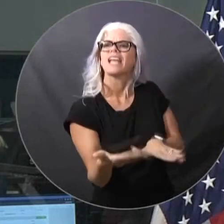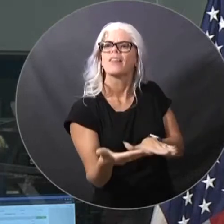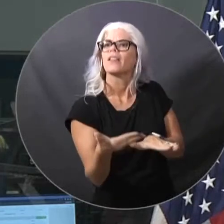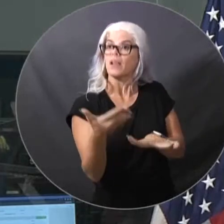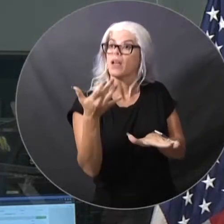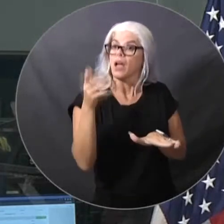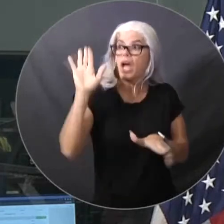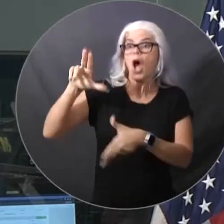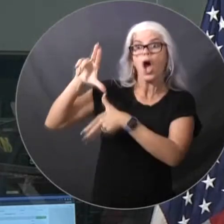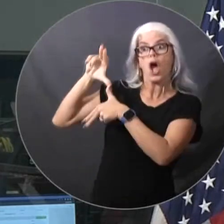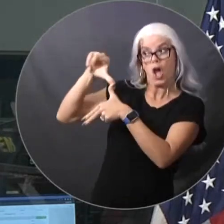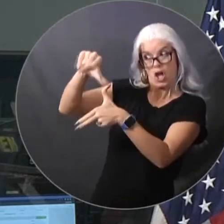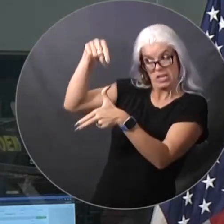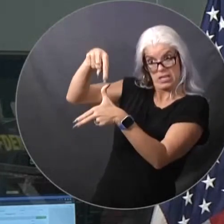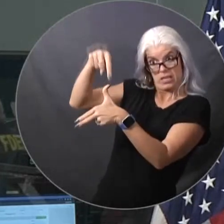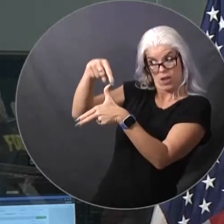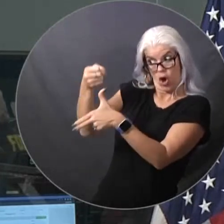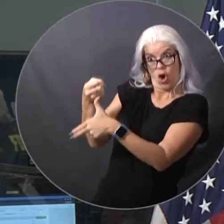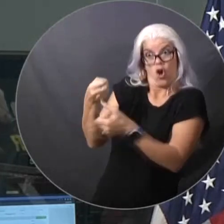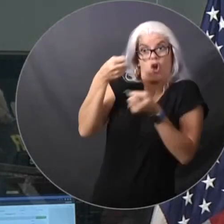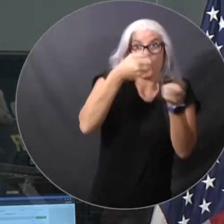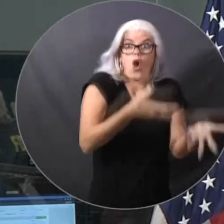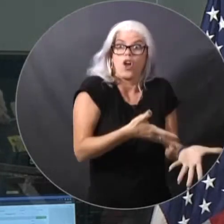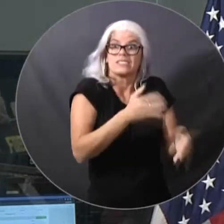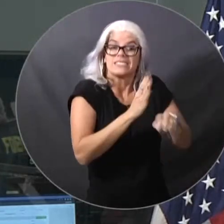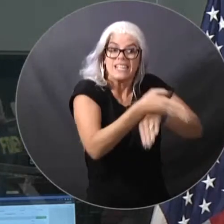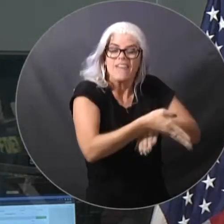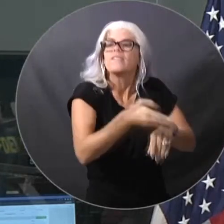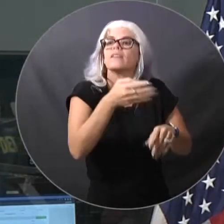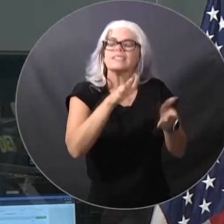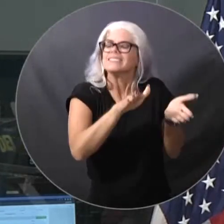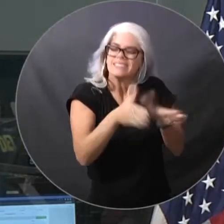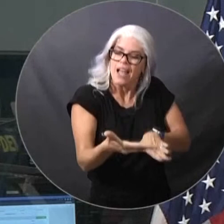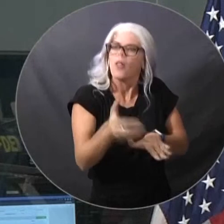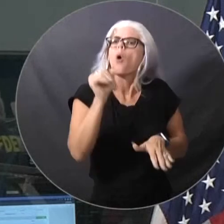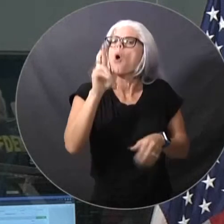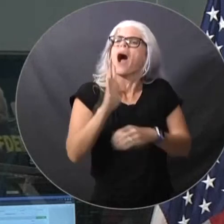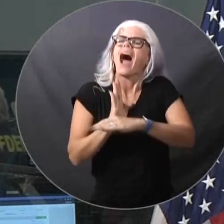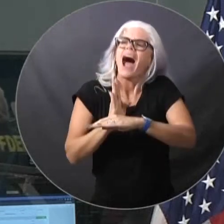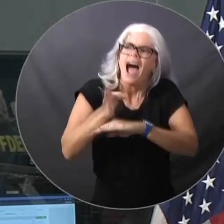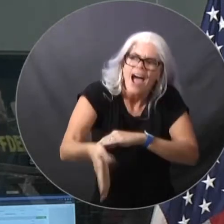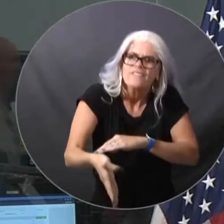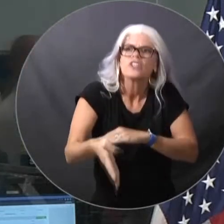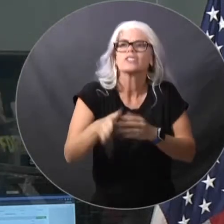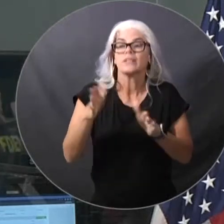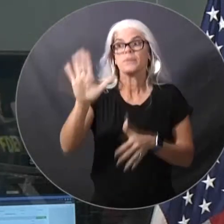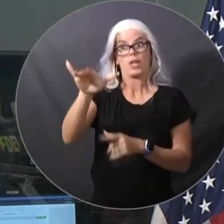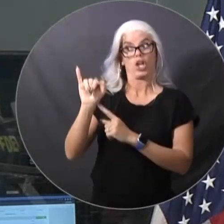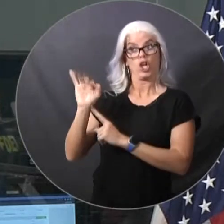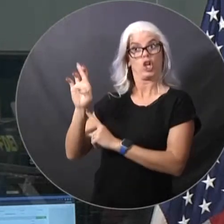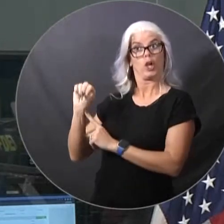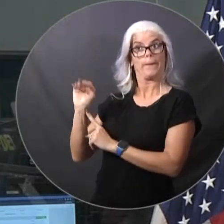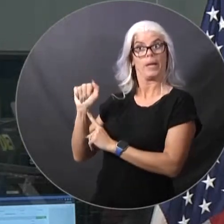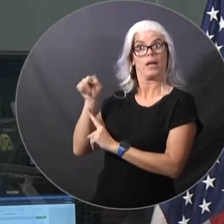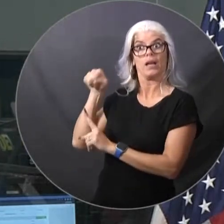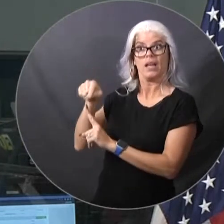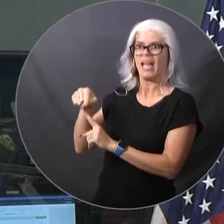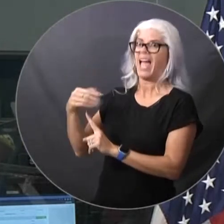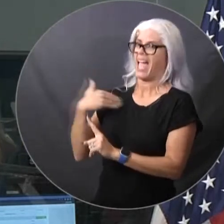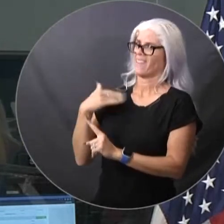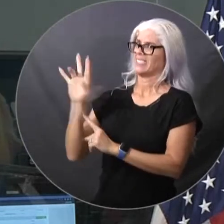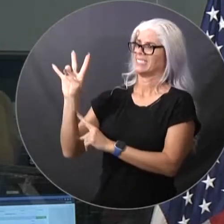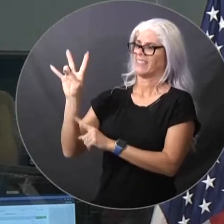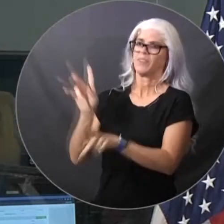aftermath. And in Hurricane Irma, there were 7 fatalities directly because of the storm, and there were 77 that